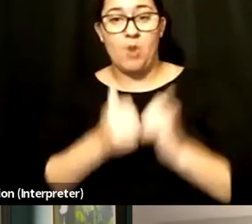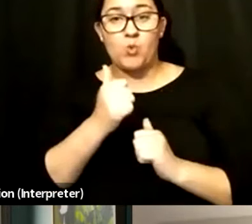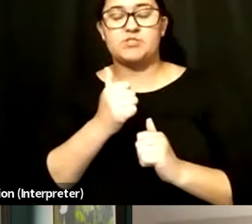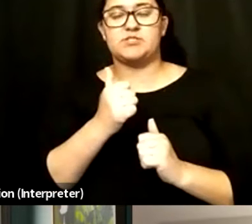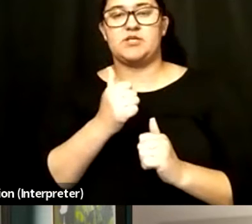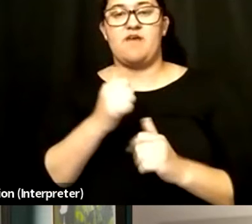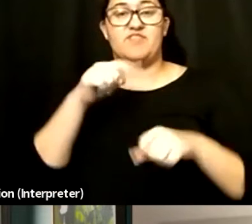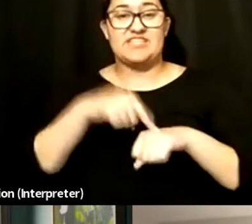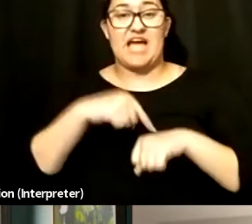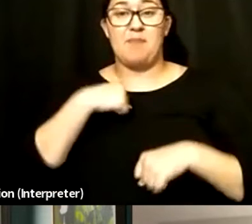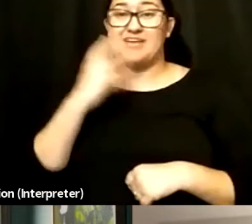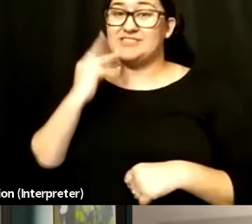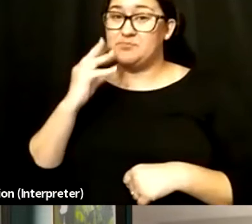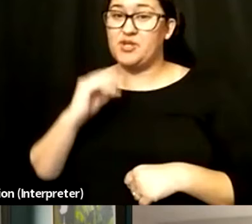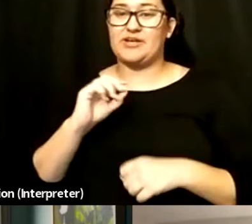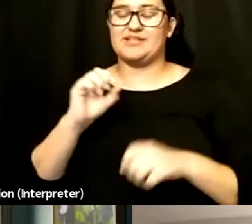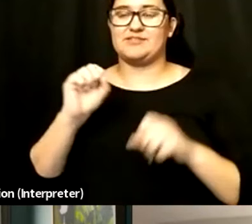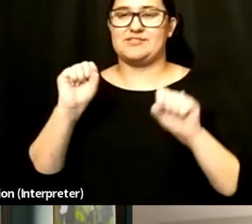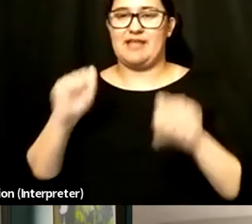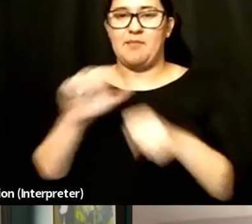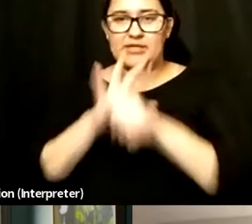Yeah, so those are a couple examples for me.